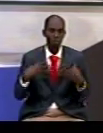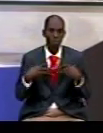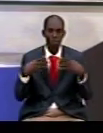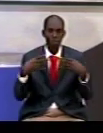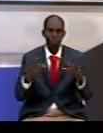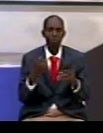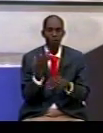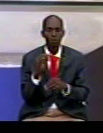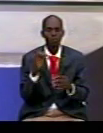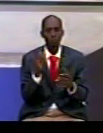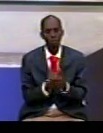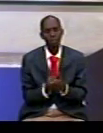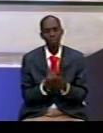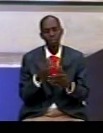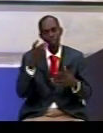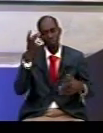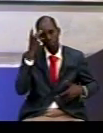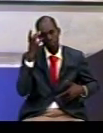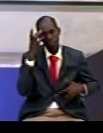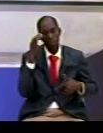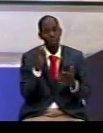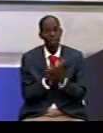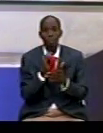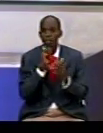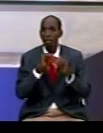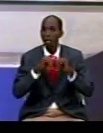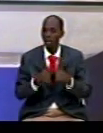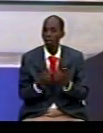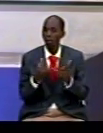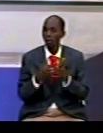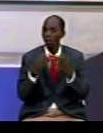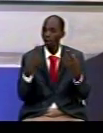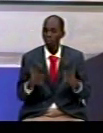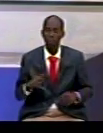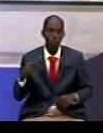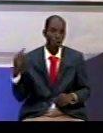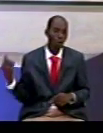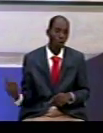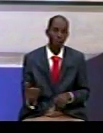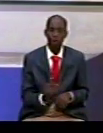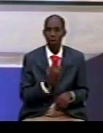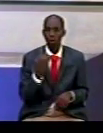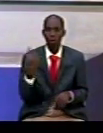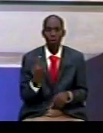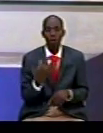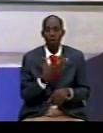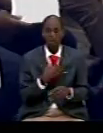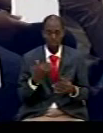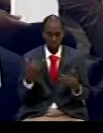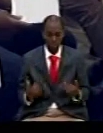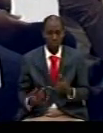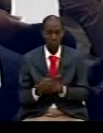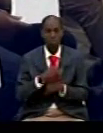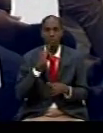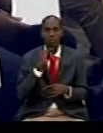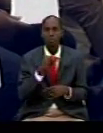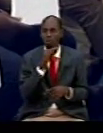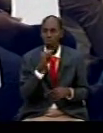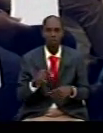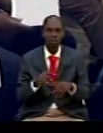that plague. That's how it happens always, and today is not an